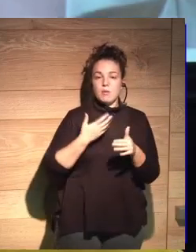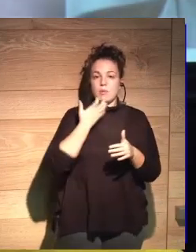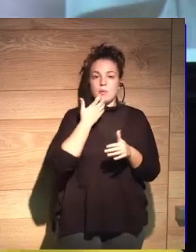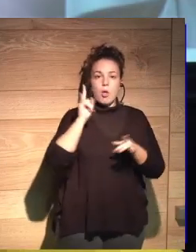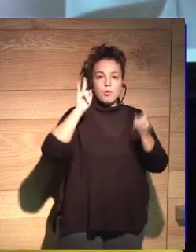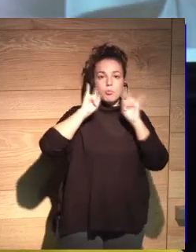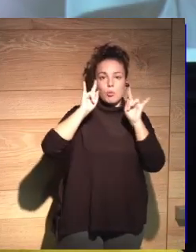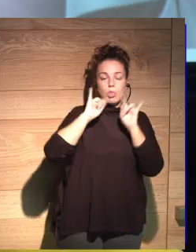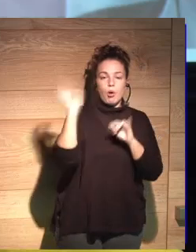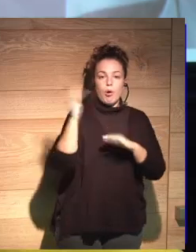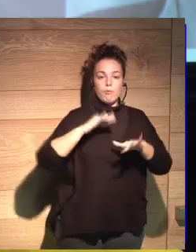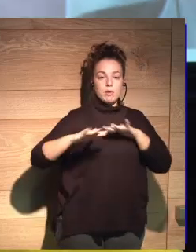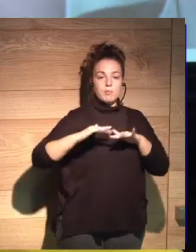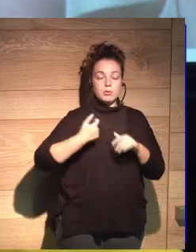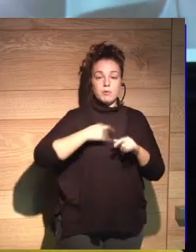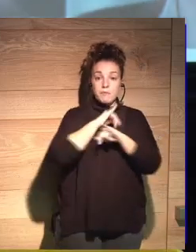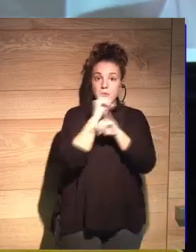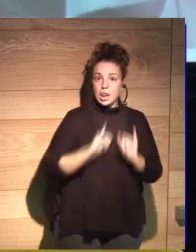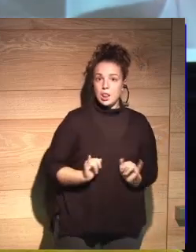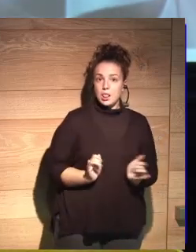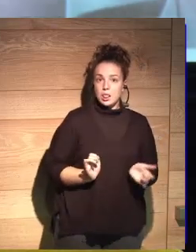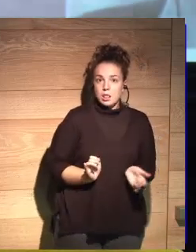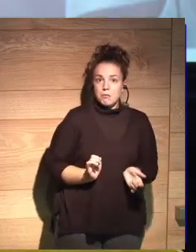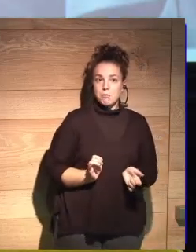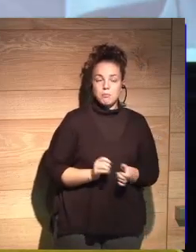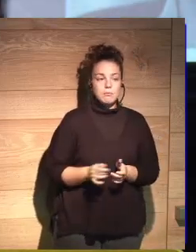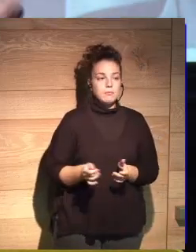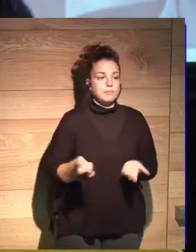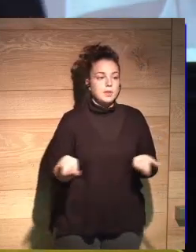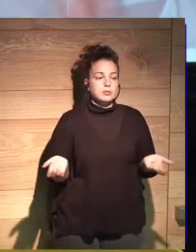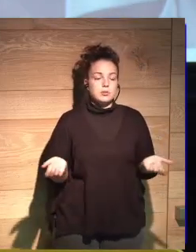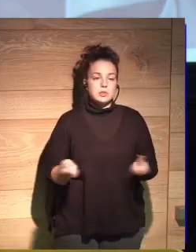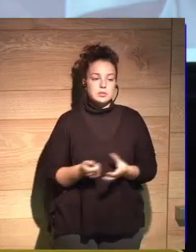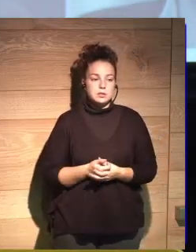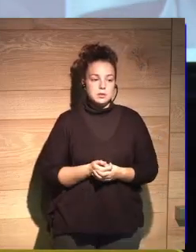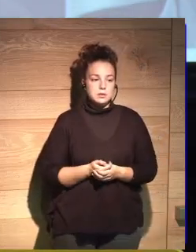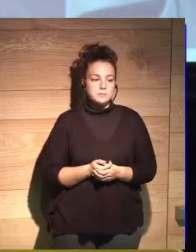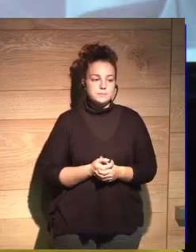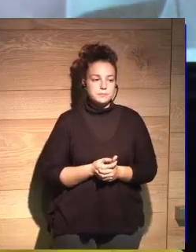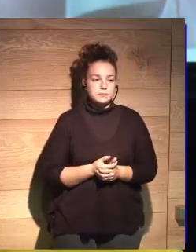is just like Pavlov's dogs, or rather Skinner's pigeons, in the operant